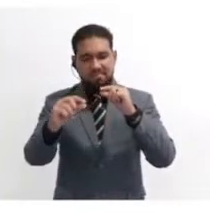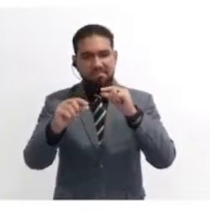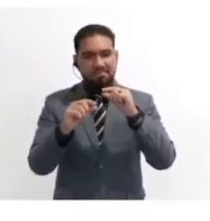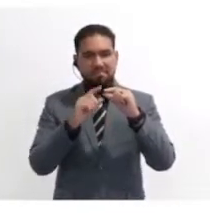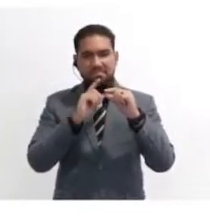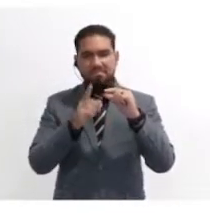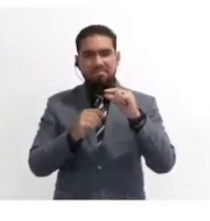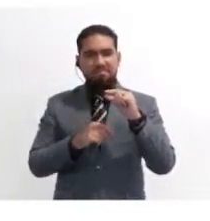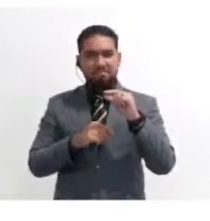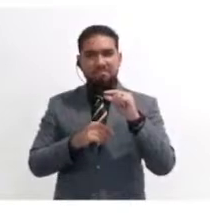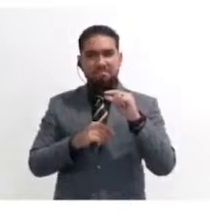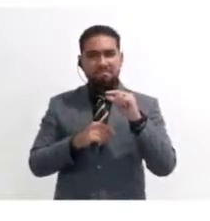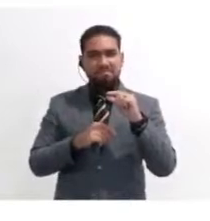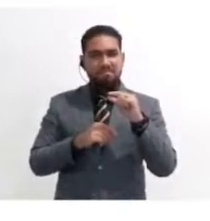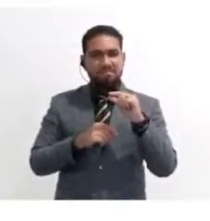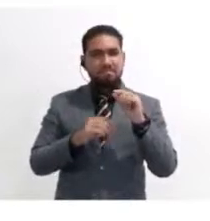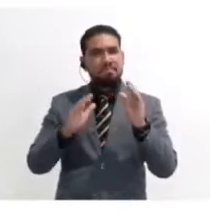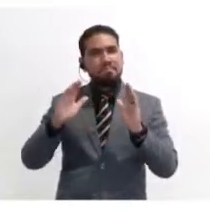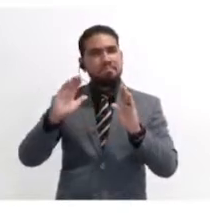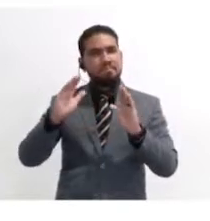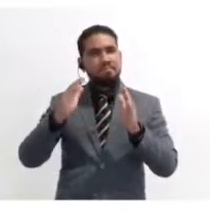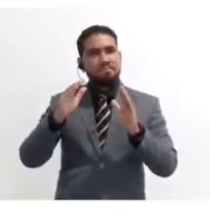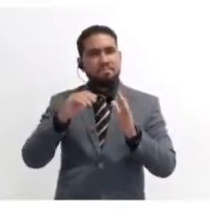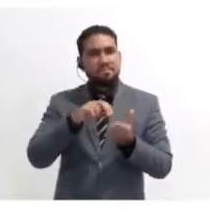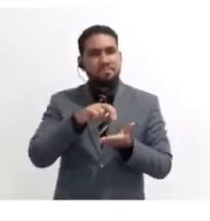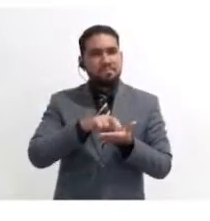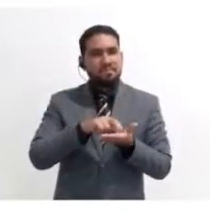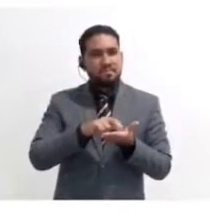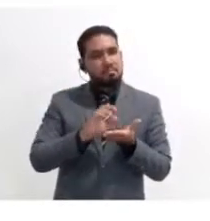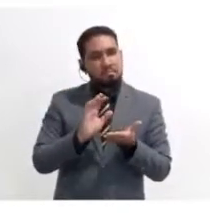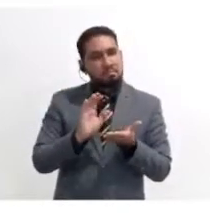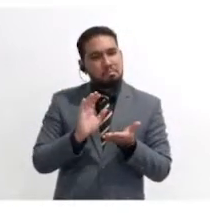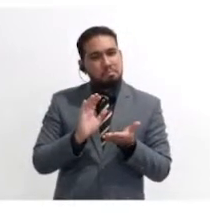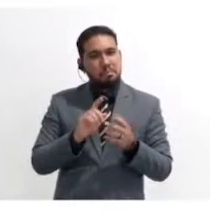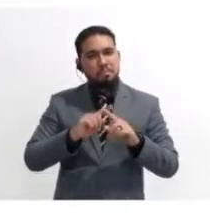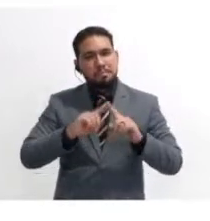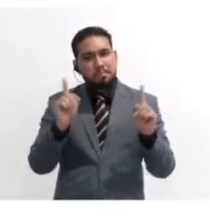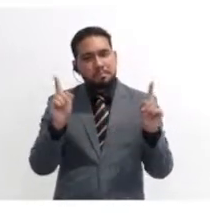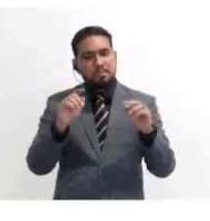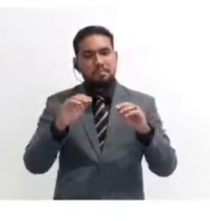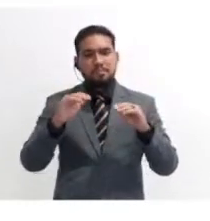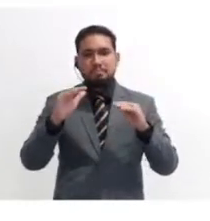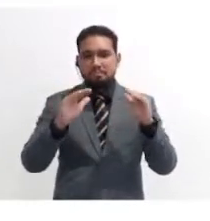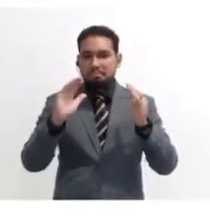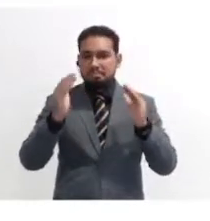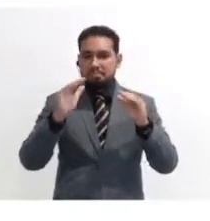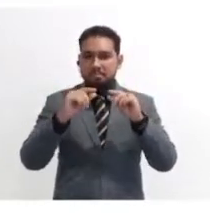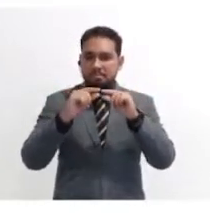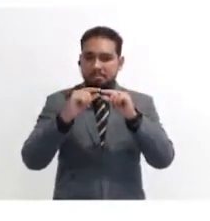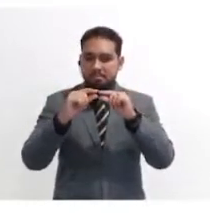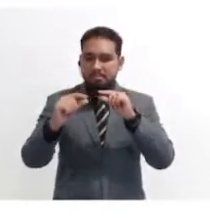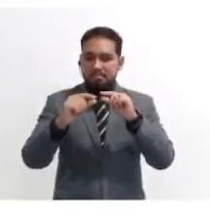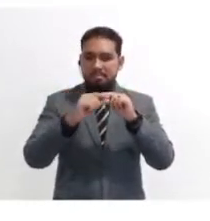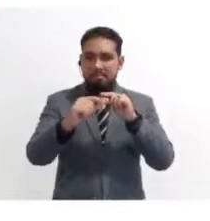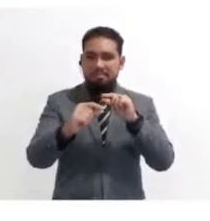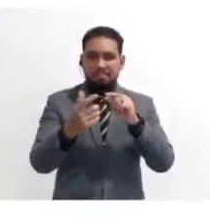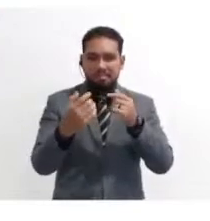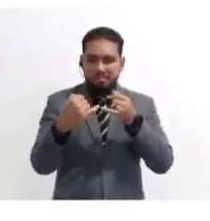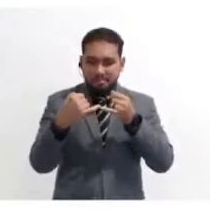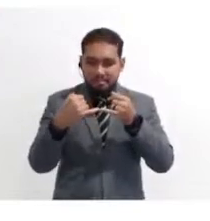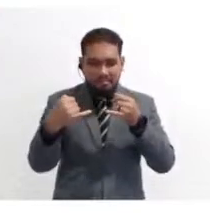doesn't extend beyond the edges of the chip, so it's no bigger than the chip. So in any areas